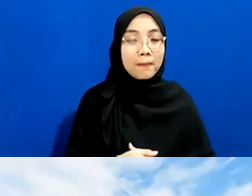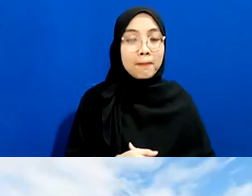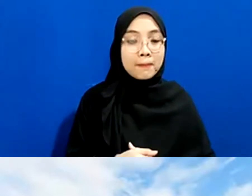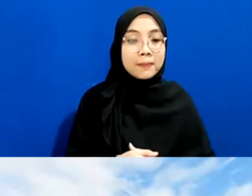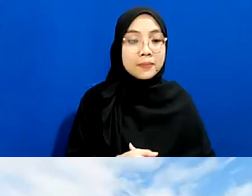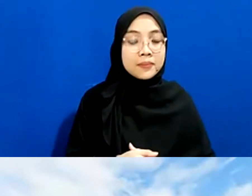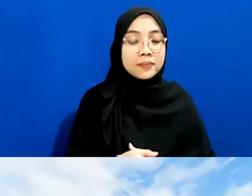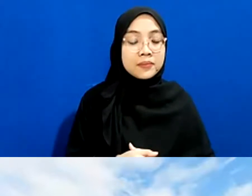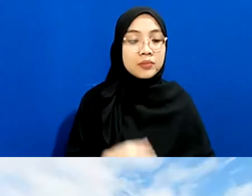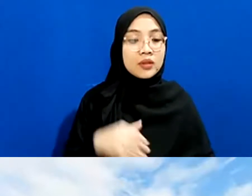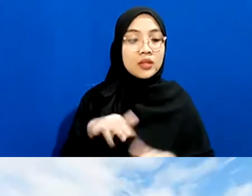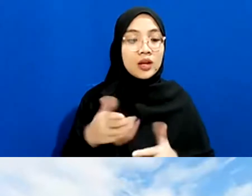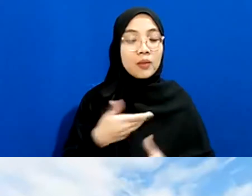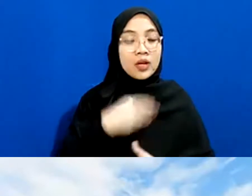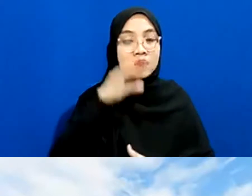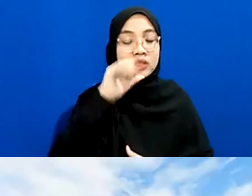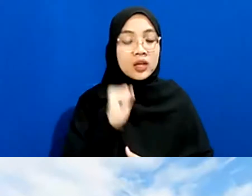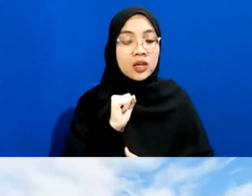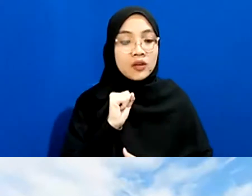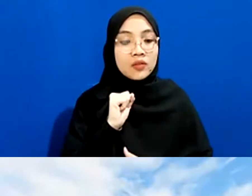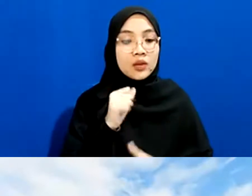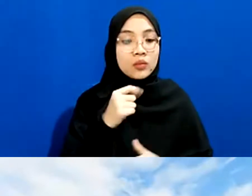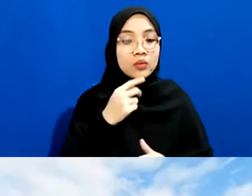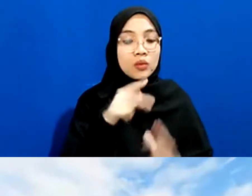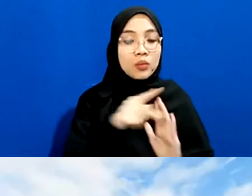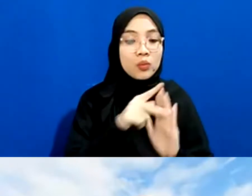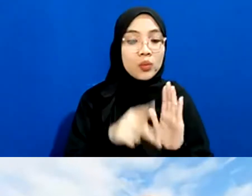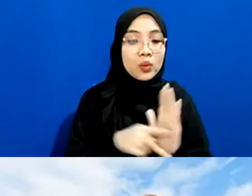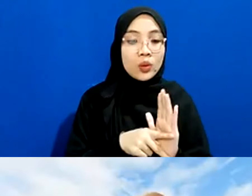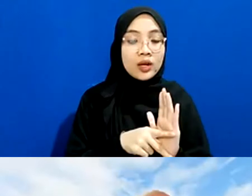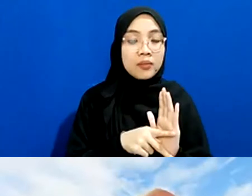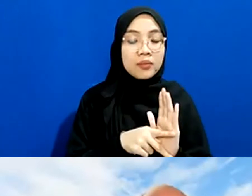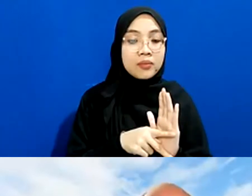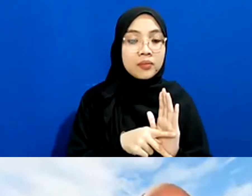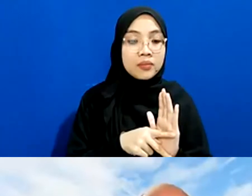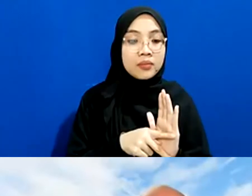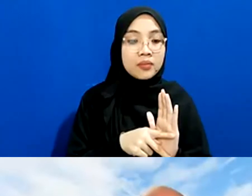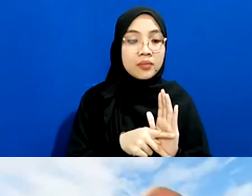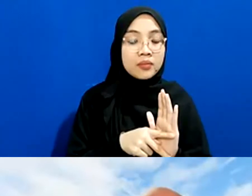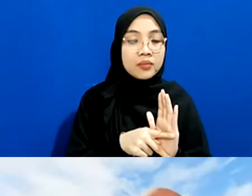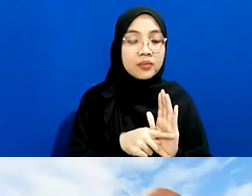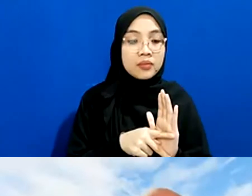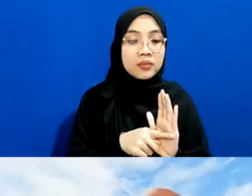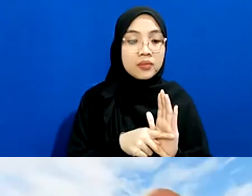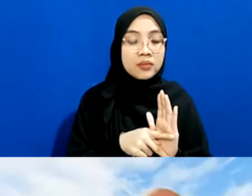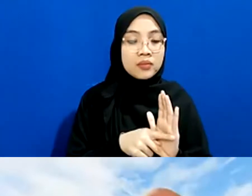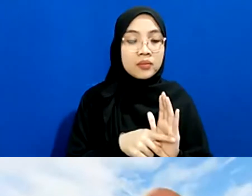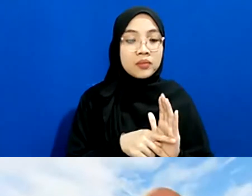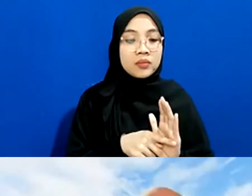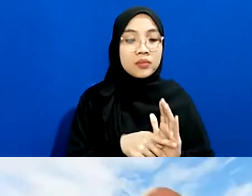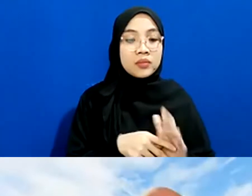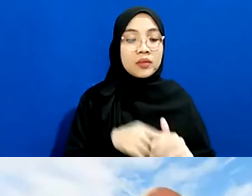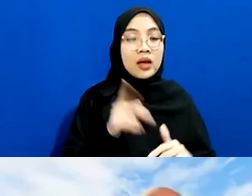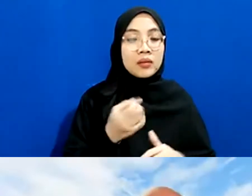Well, what I know that this program has been, I've been the director for the similar summer